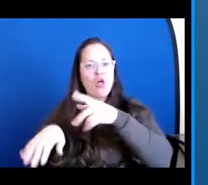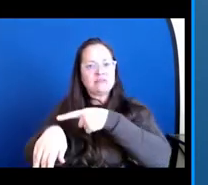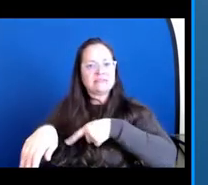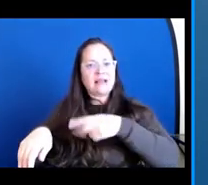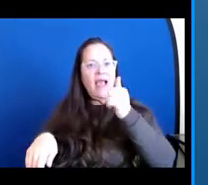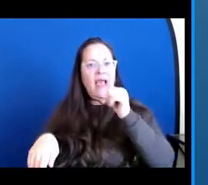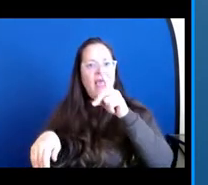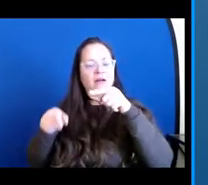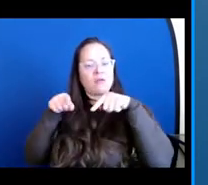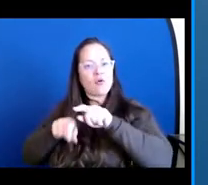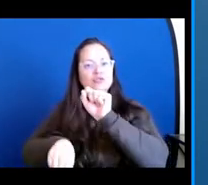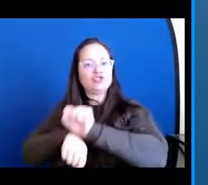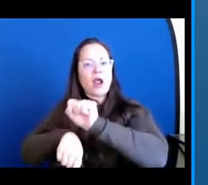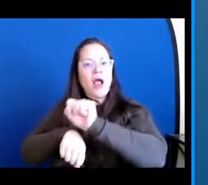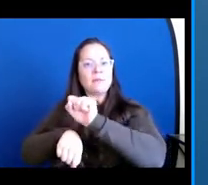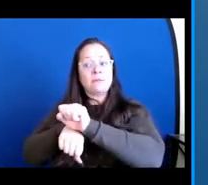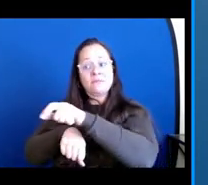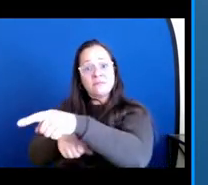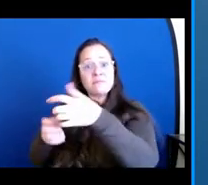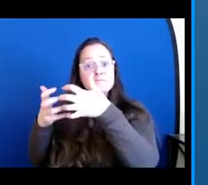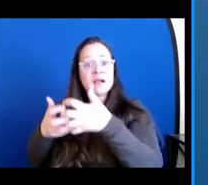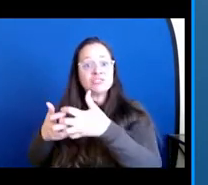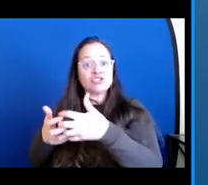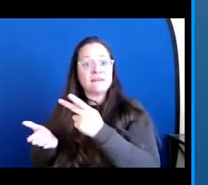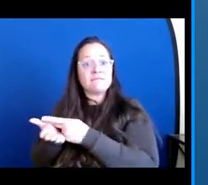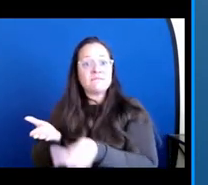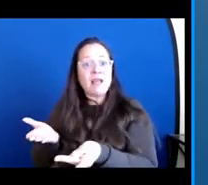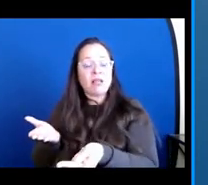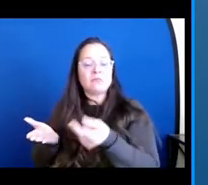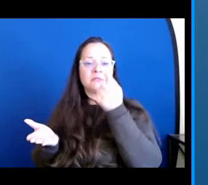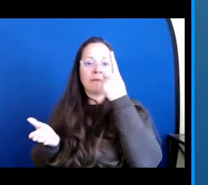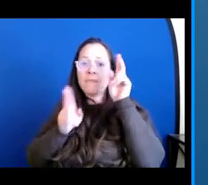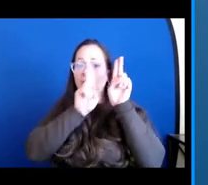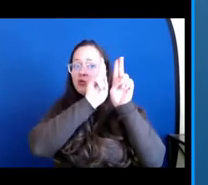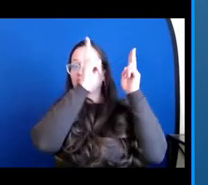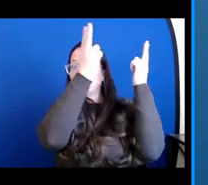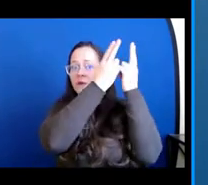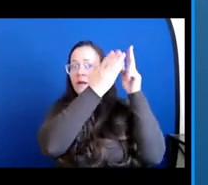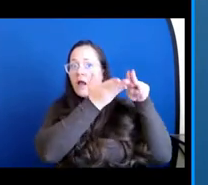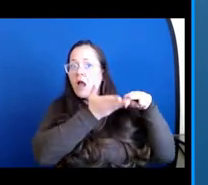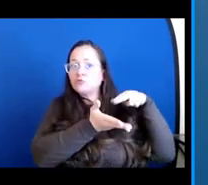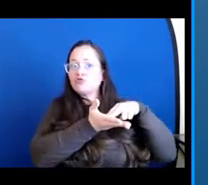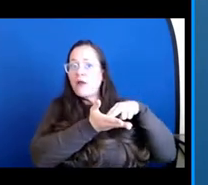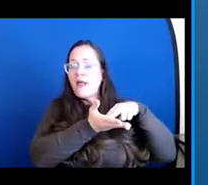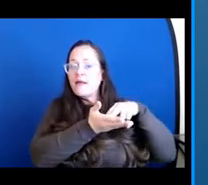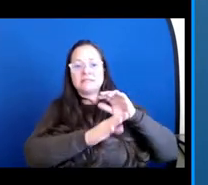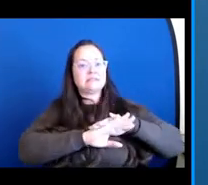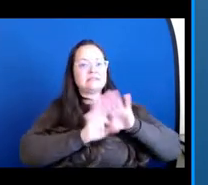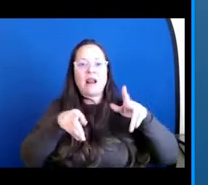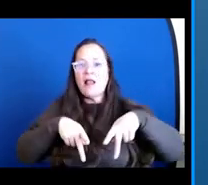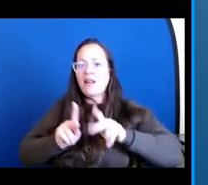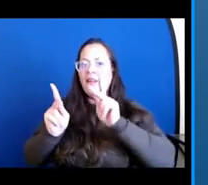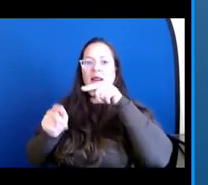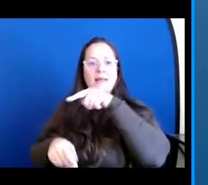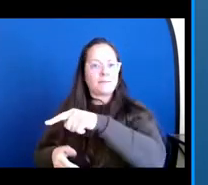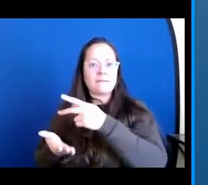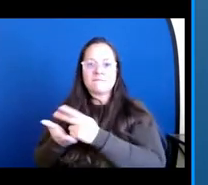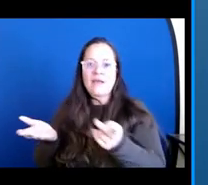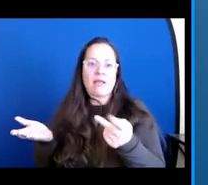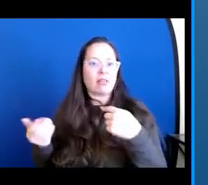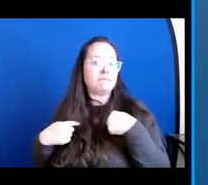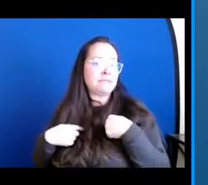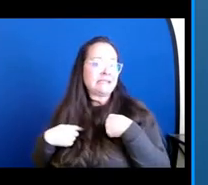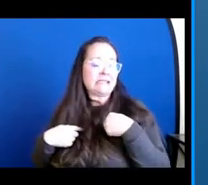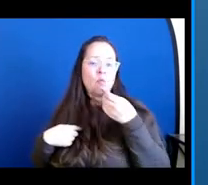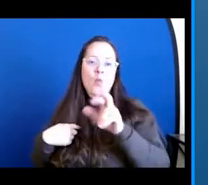the job where the machine failed him but his Union contract did not let him fail me or